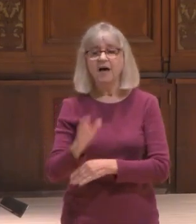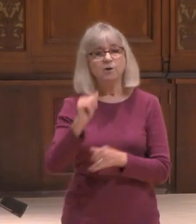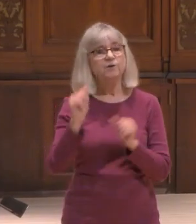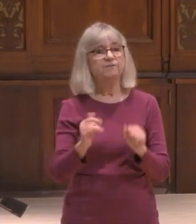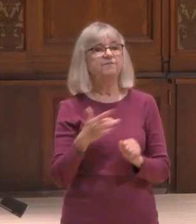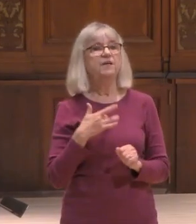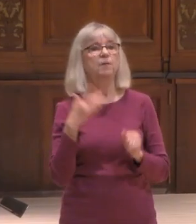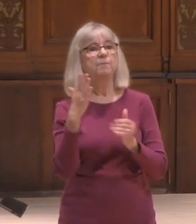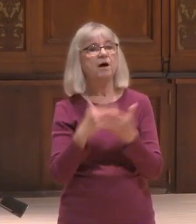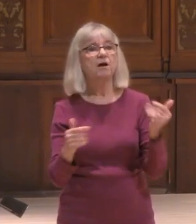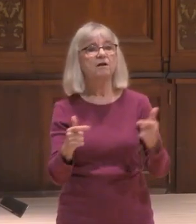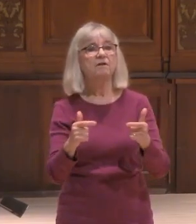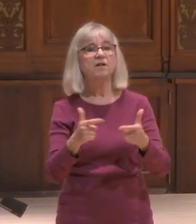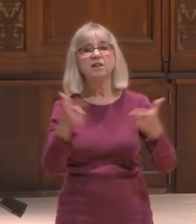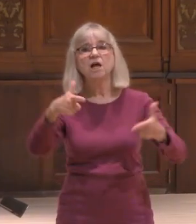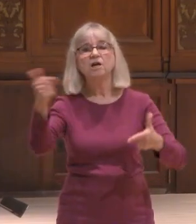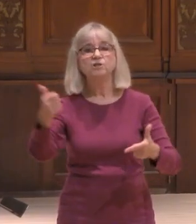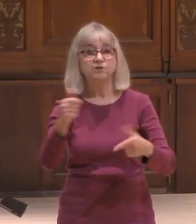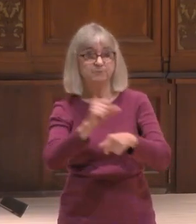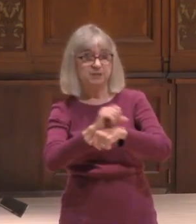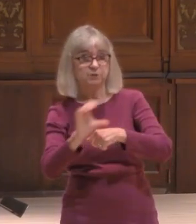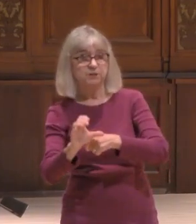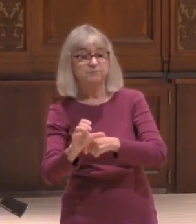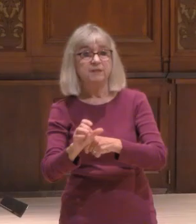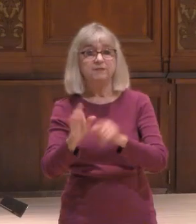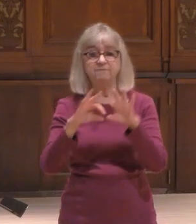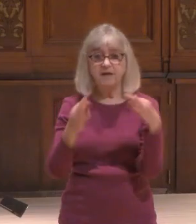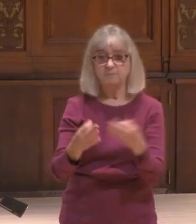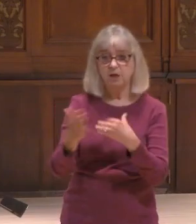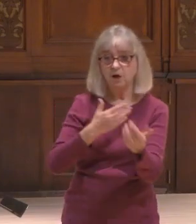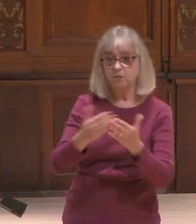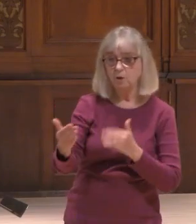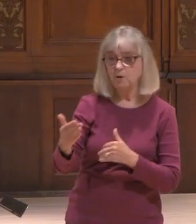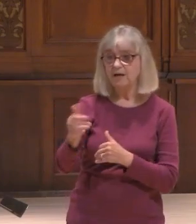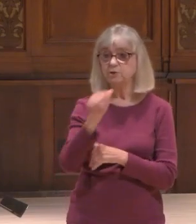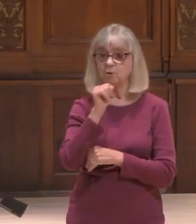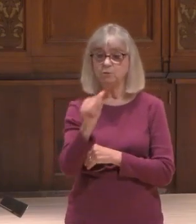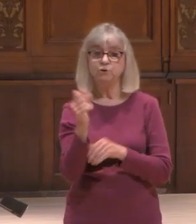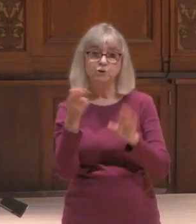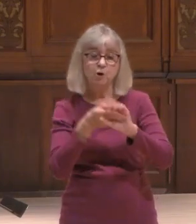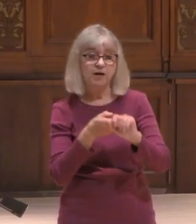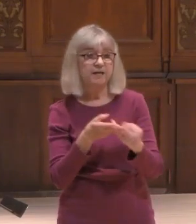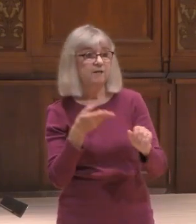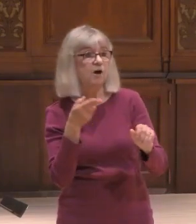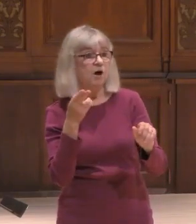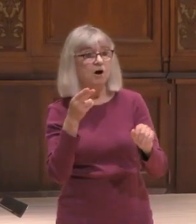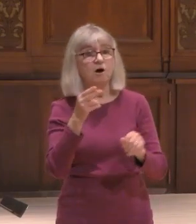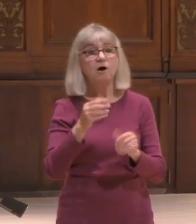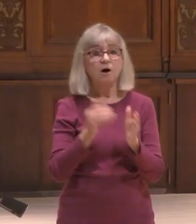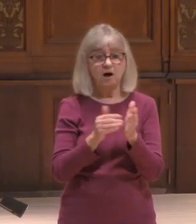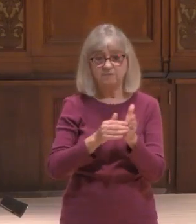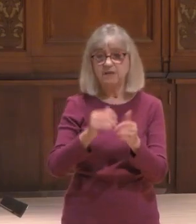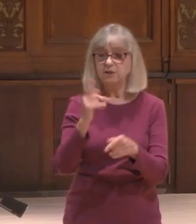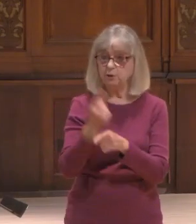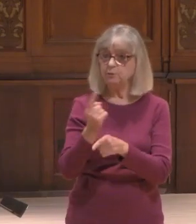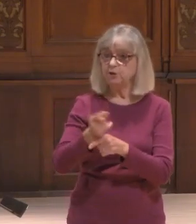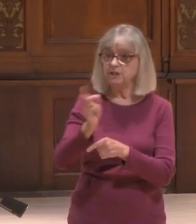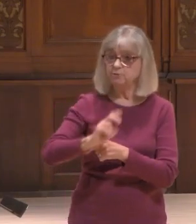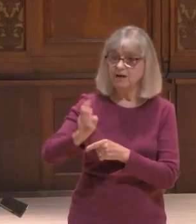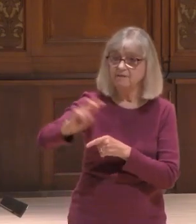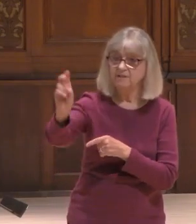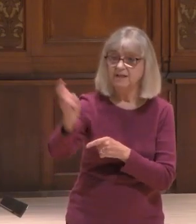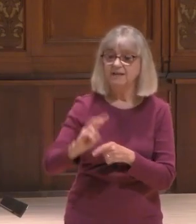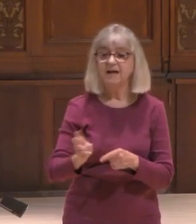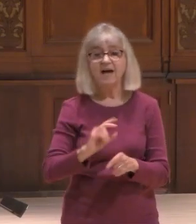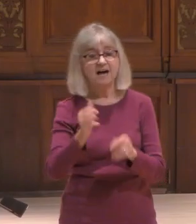Spiritus Christi family. Although I don't join you often, usually while traveling, I'm following the Mass on YouTube. It is good